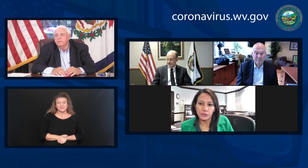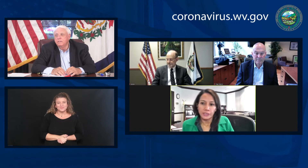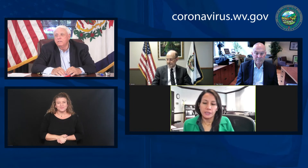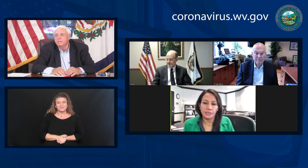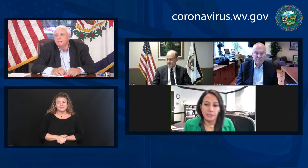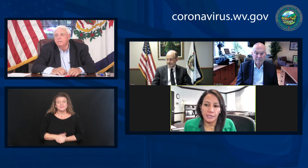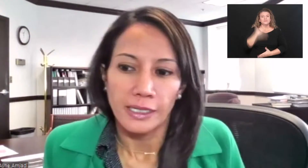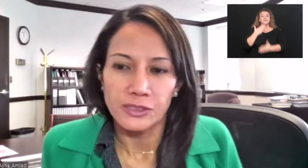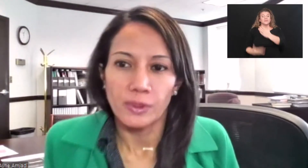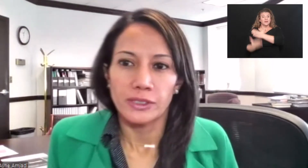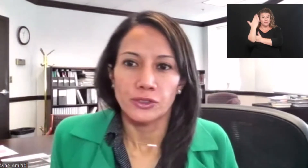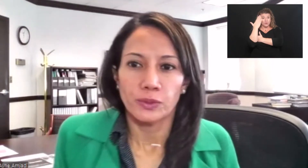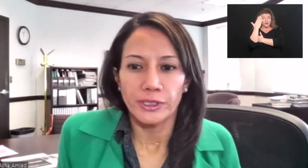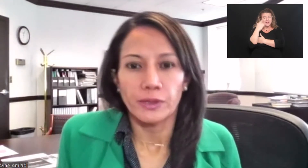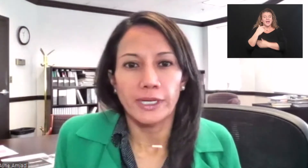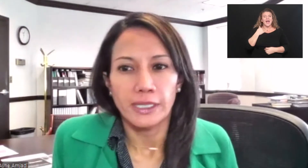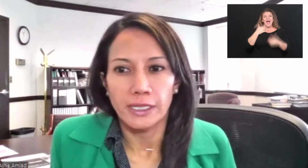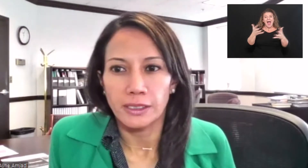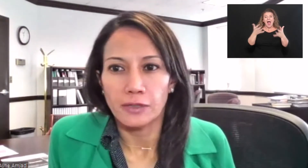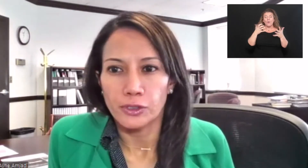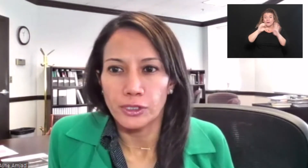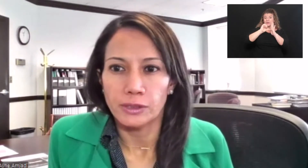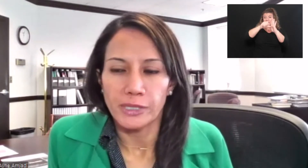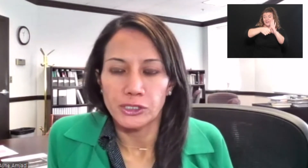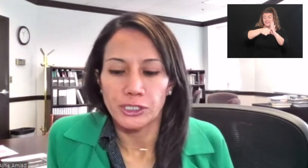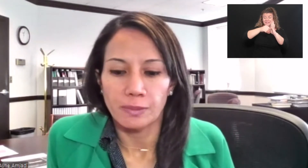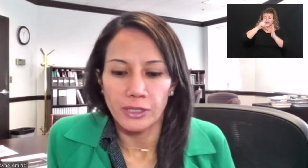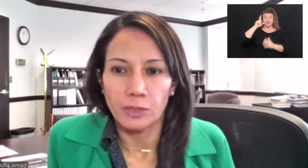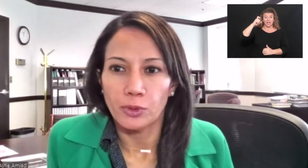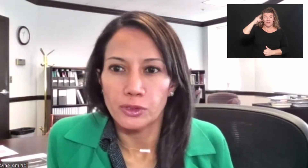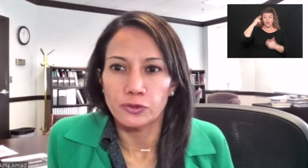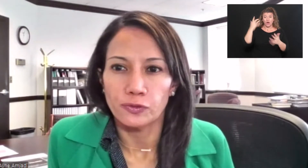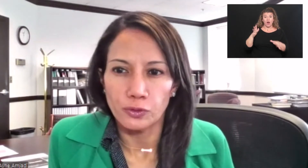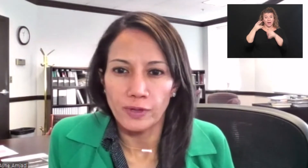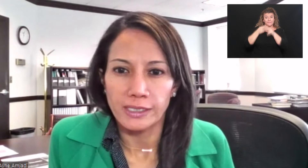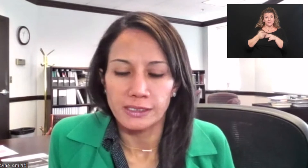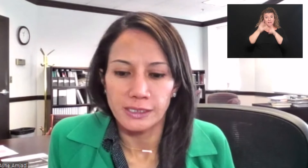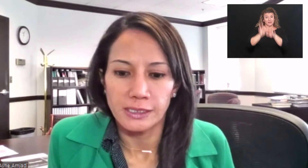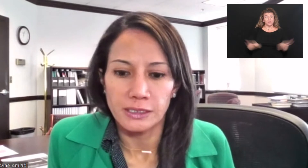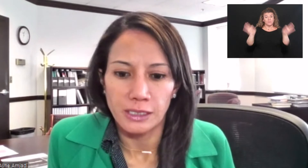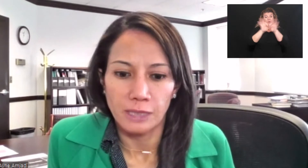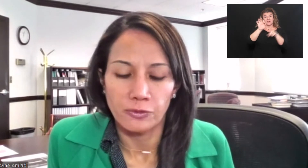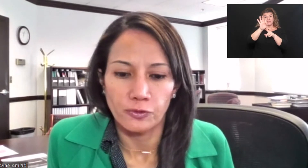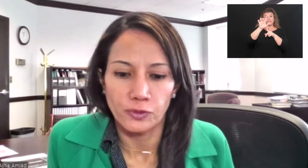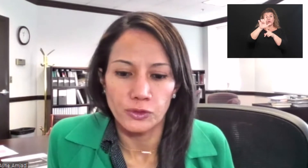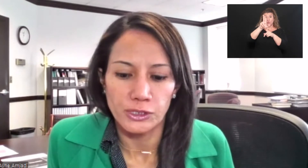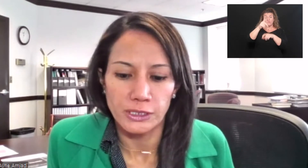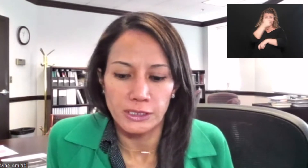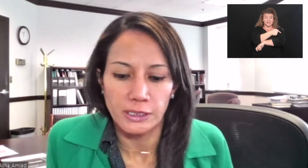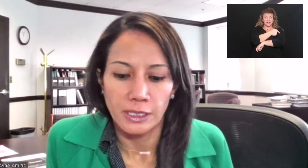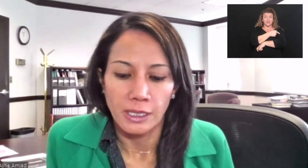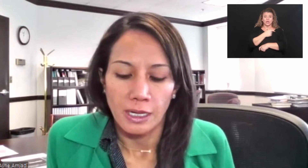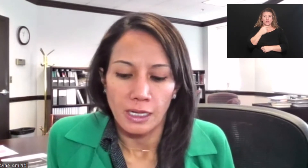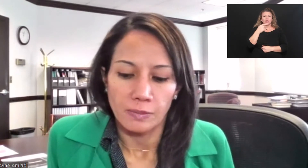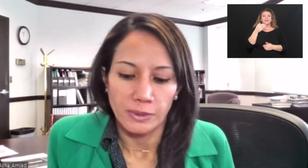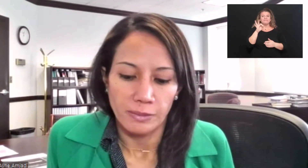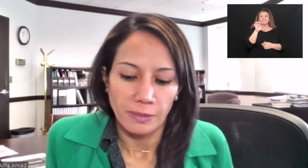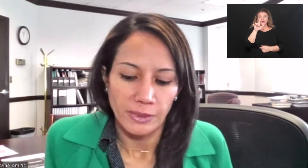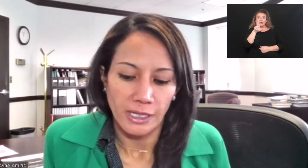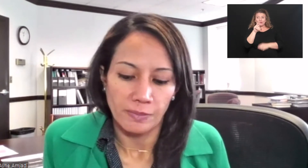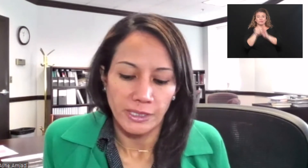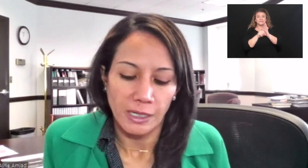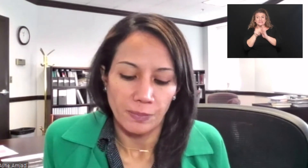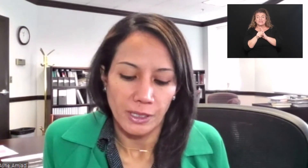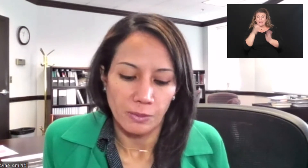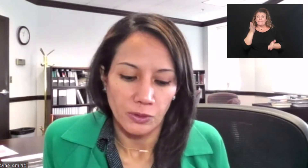Good morning. I just wanted to reiterate, and the governor did mention about the importance of flu vaccines. Flu season may